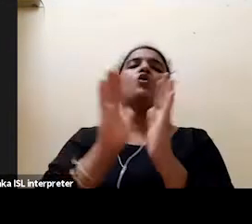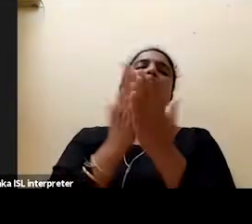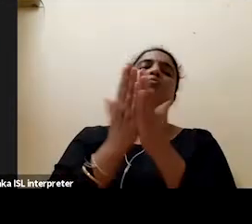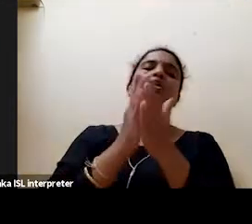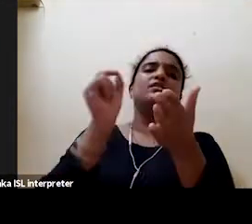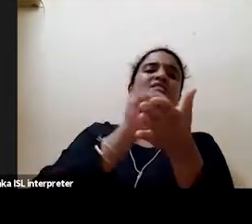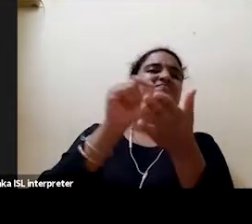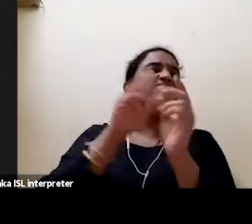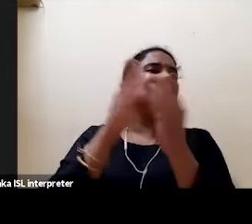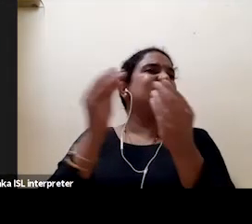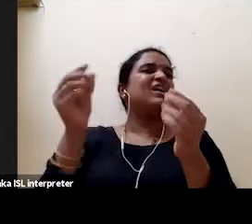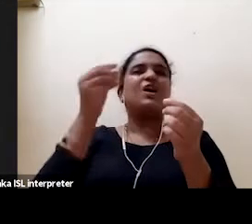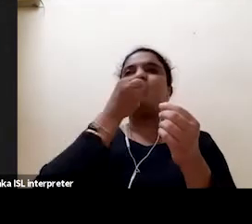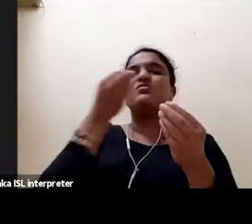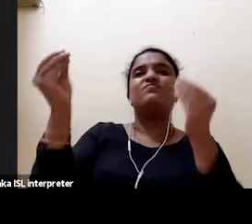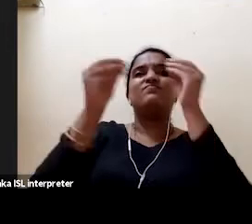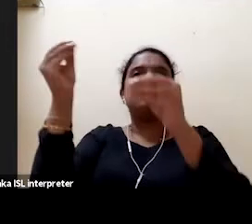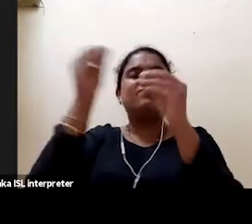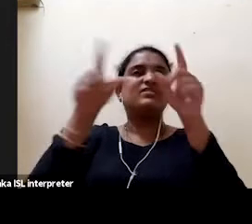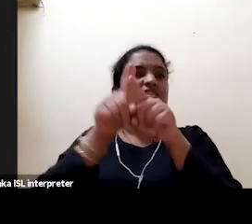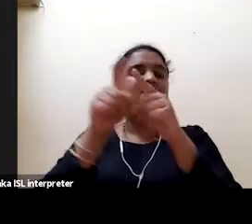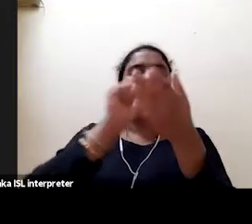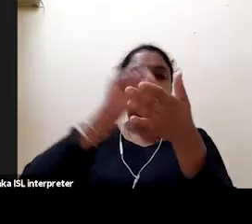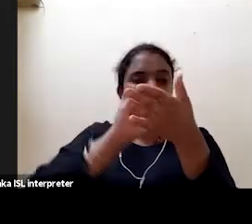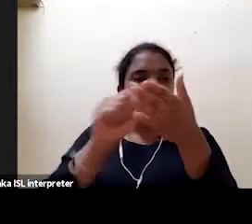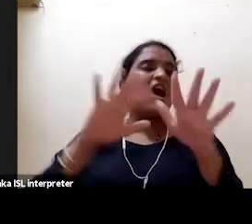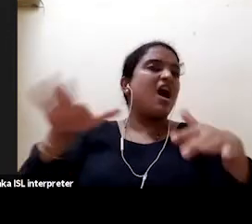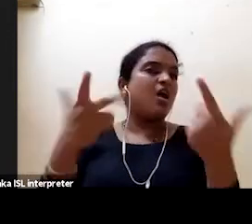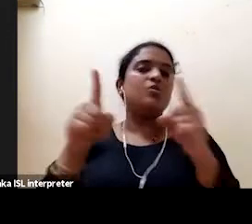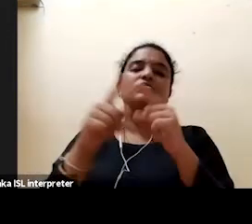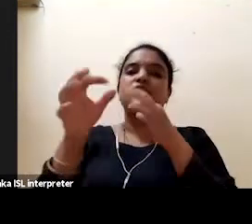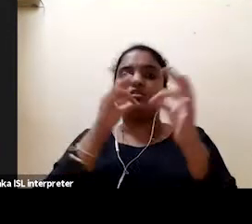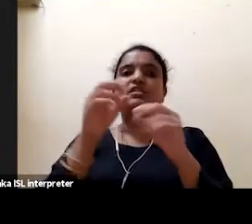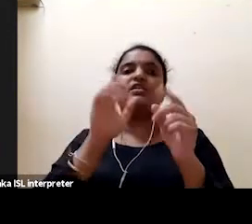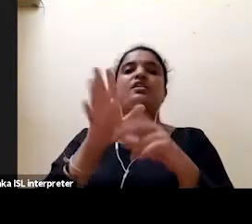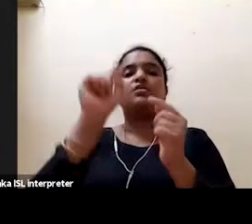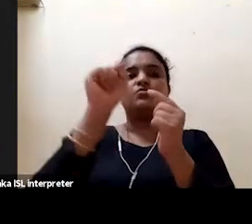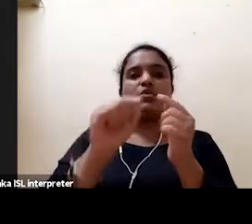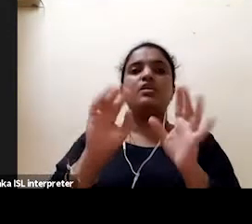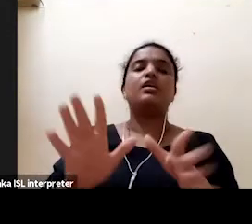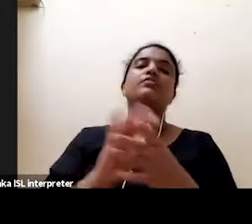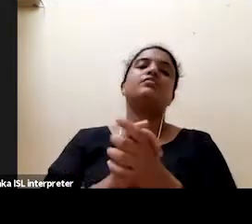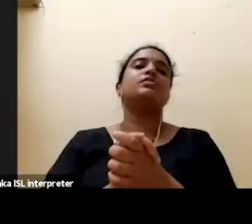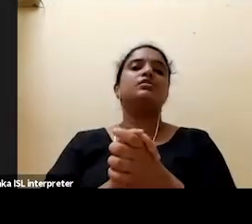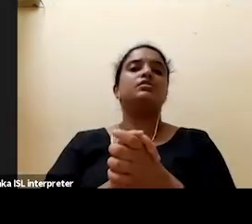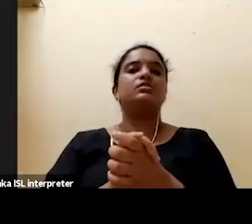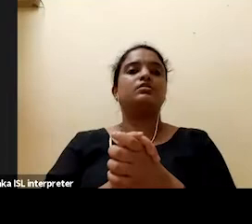because that's also got a few key points which are worth talking about.